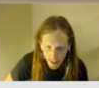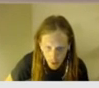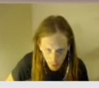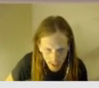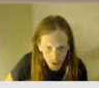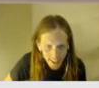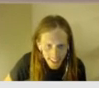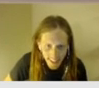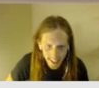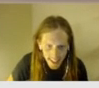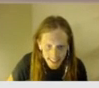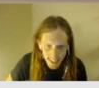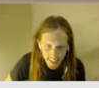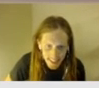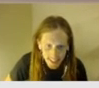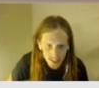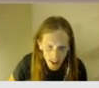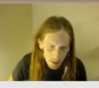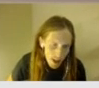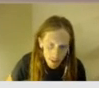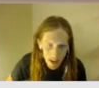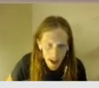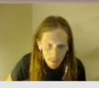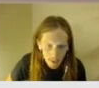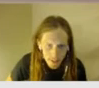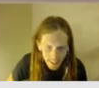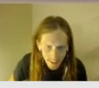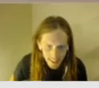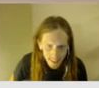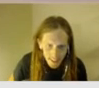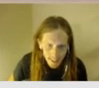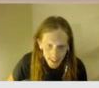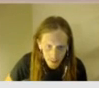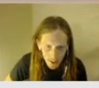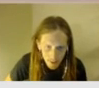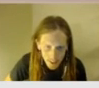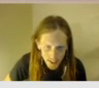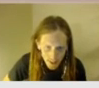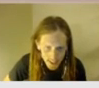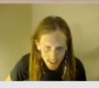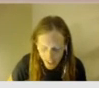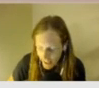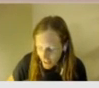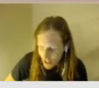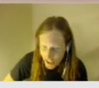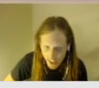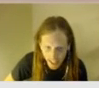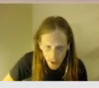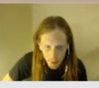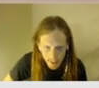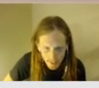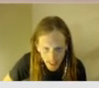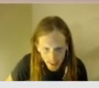they're out at a restaurant, and it's like kid starts crying, you pop an iPad in front of it. Yeah, it's so watch true. Watch your little